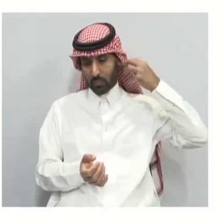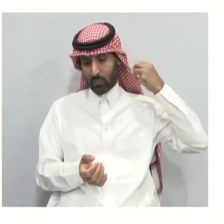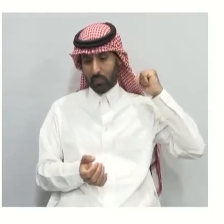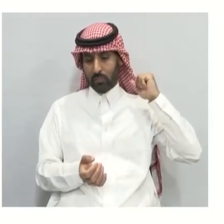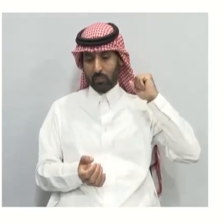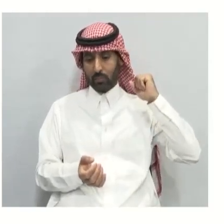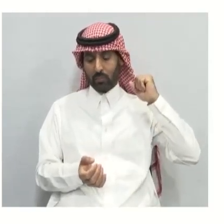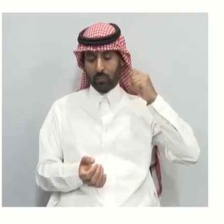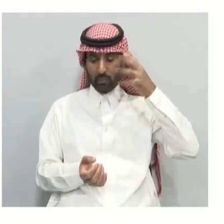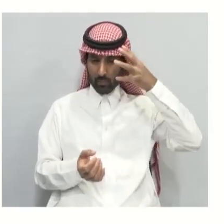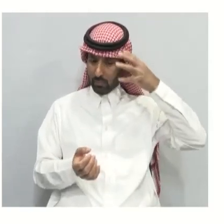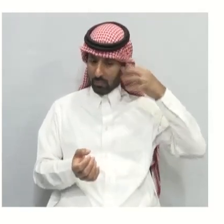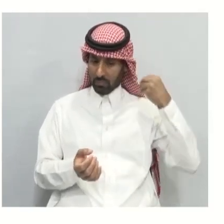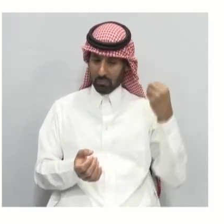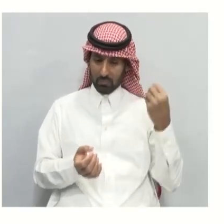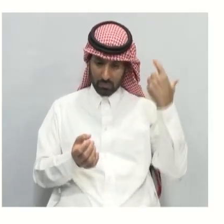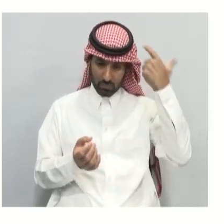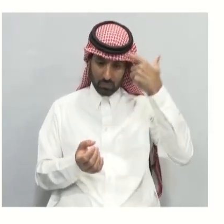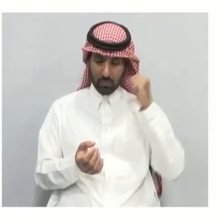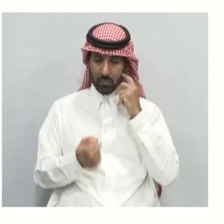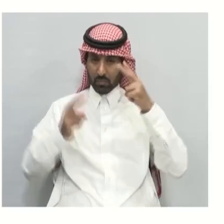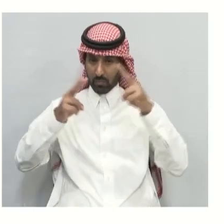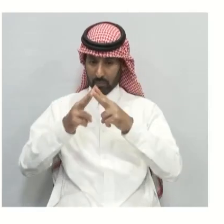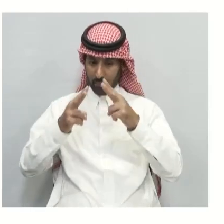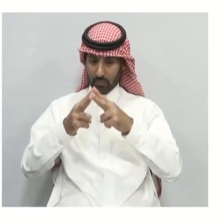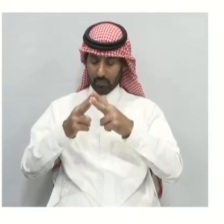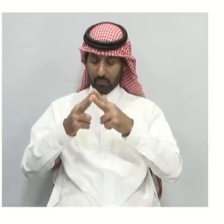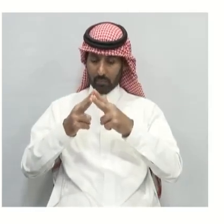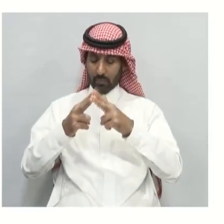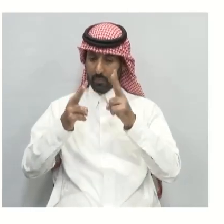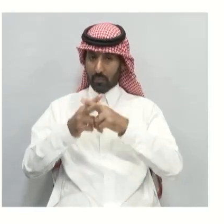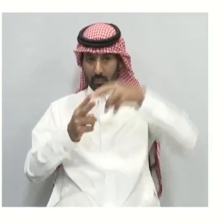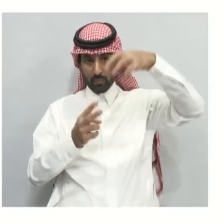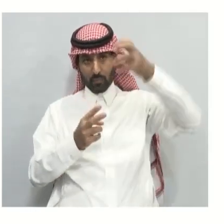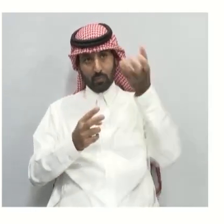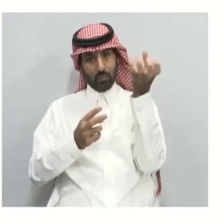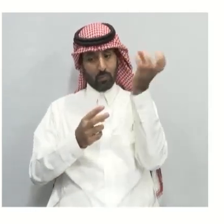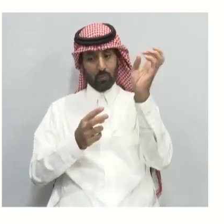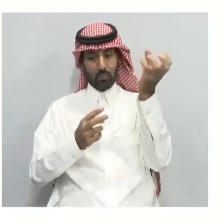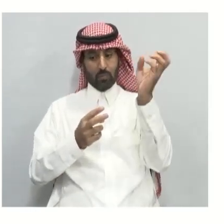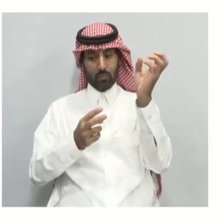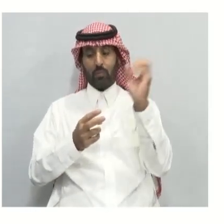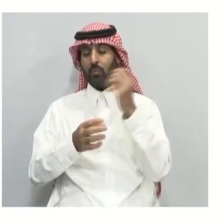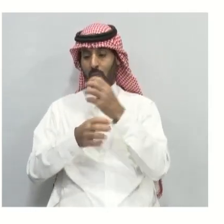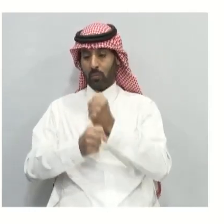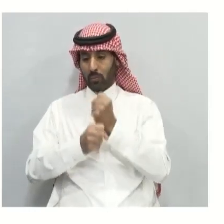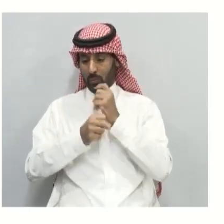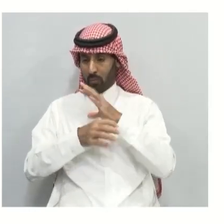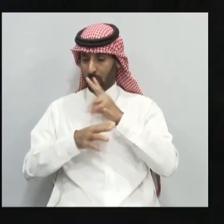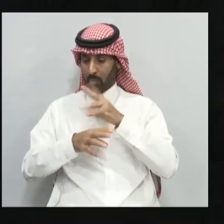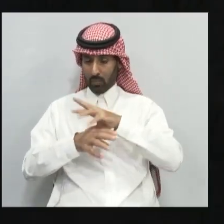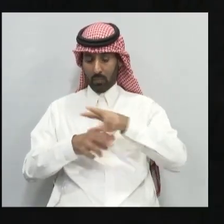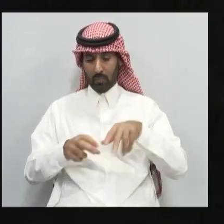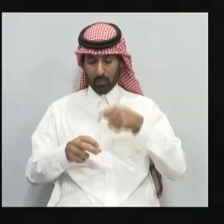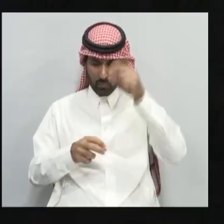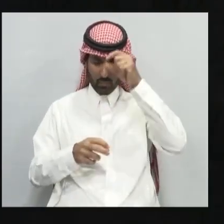hair style. Electric, electric bulb, and security guard. You can match